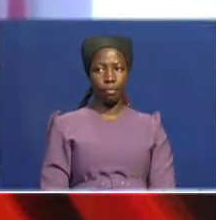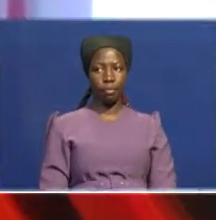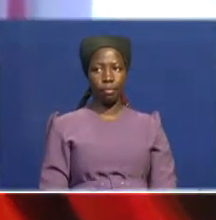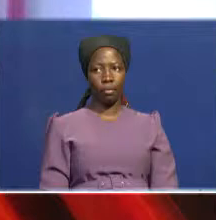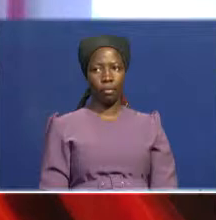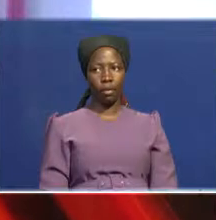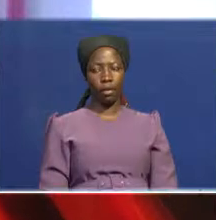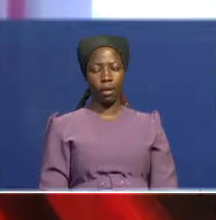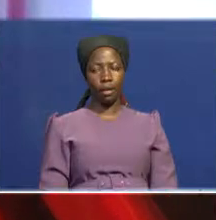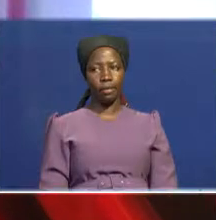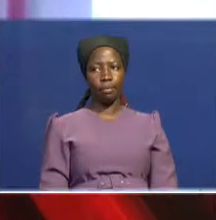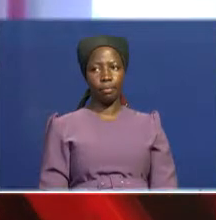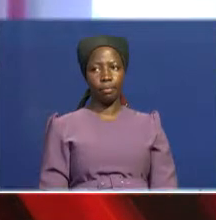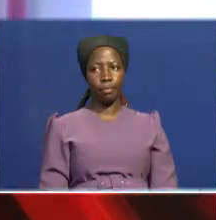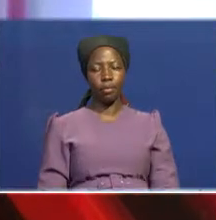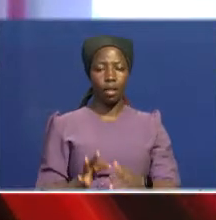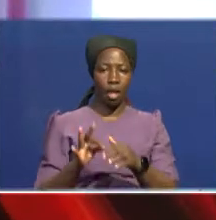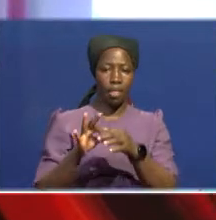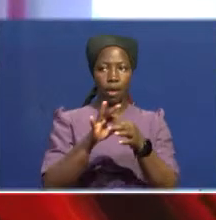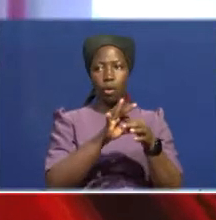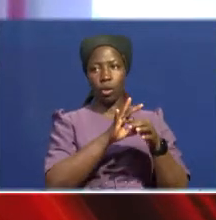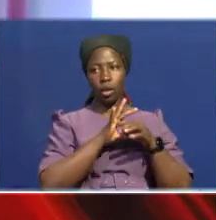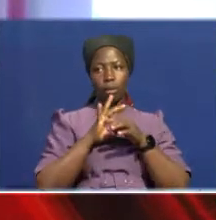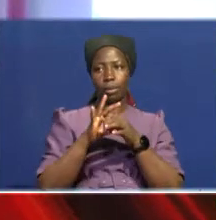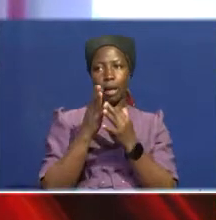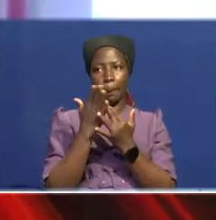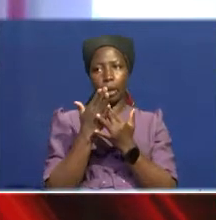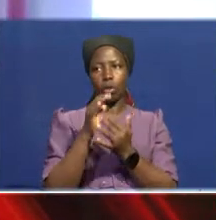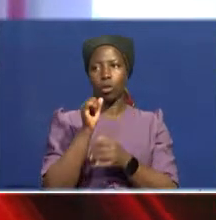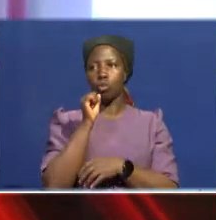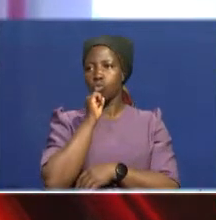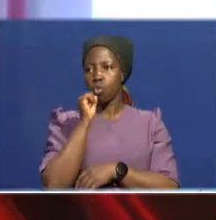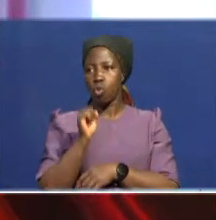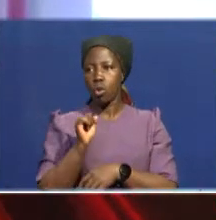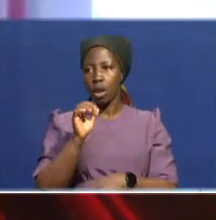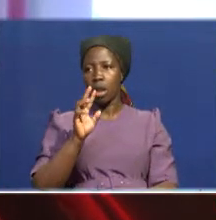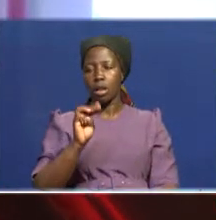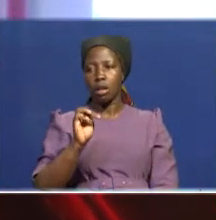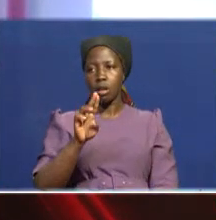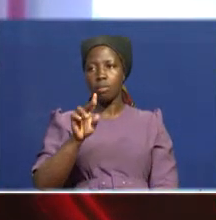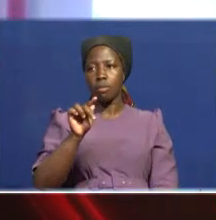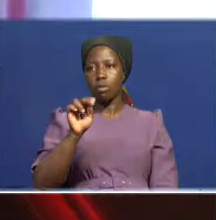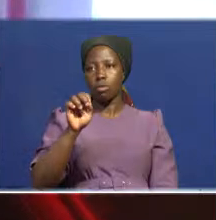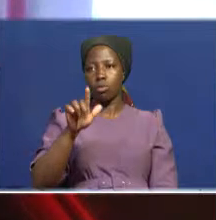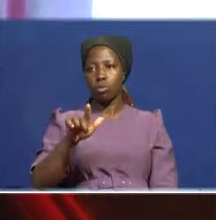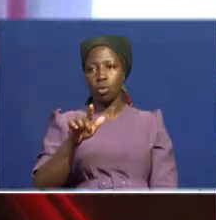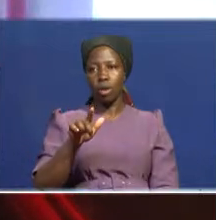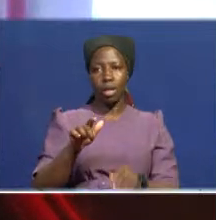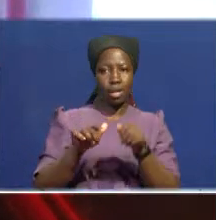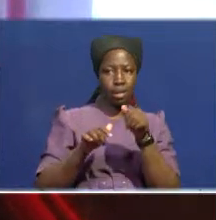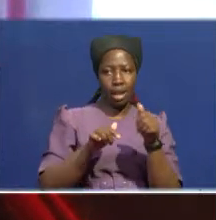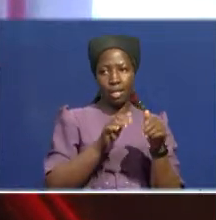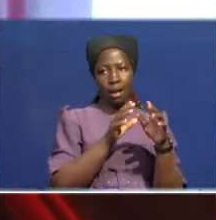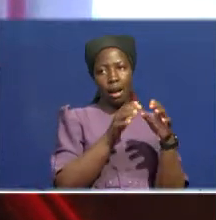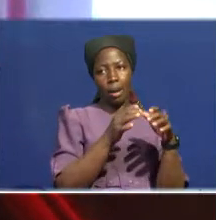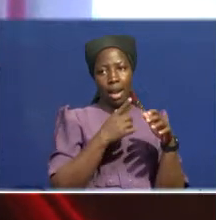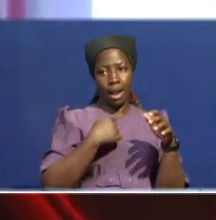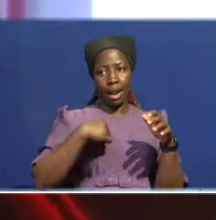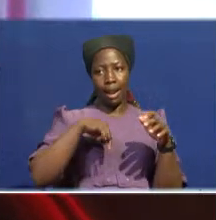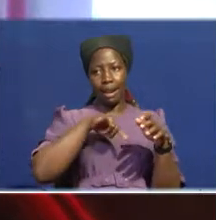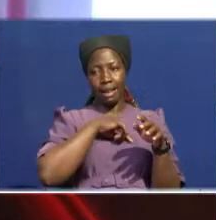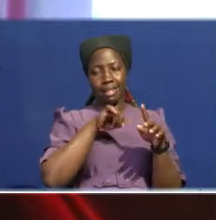The collaboration between Old Mutual and Seba Lancet And we as the